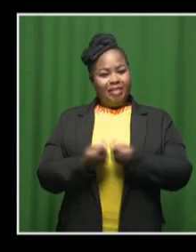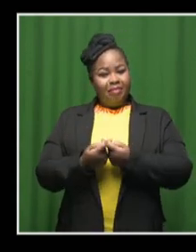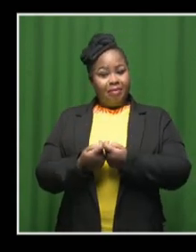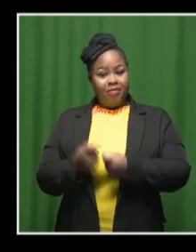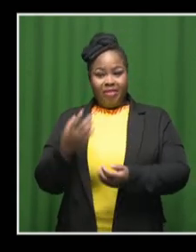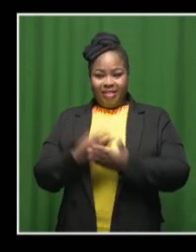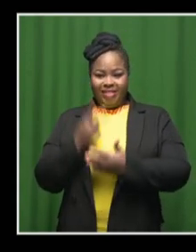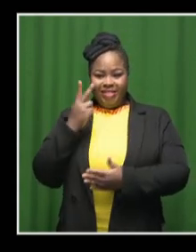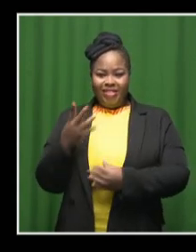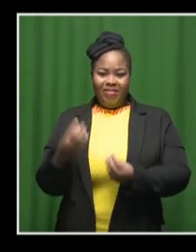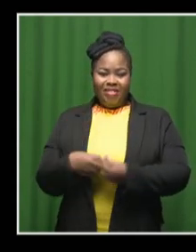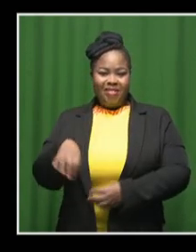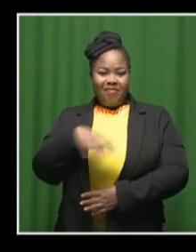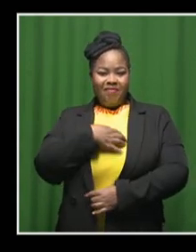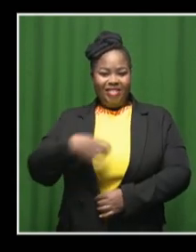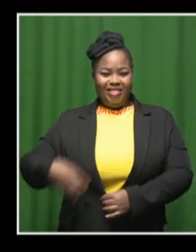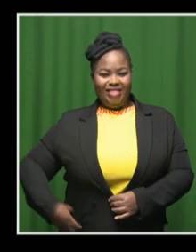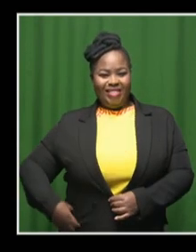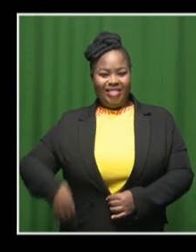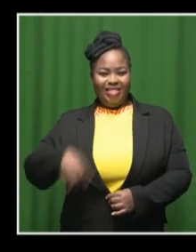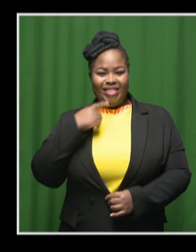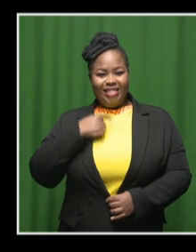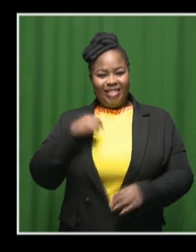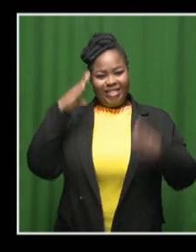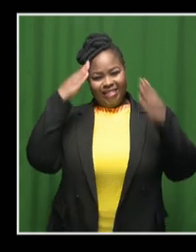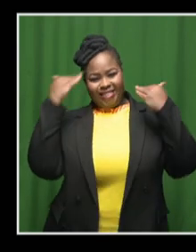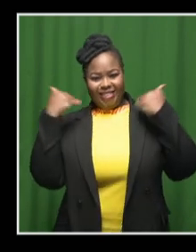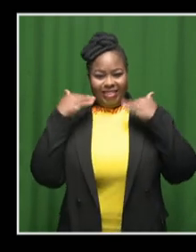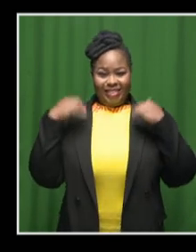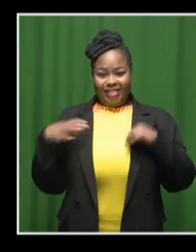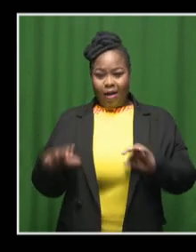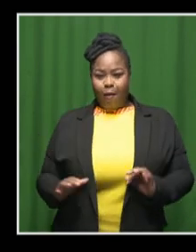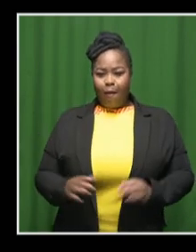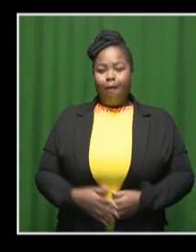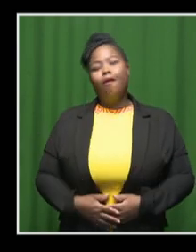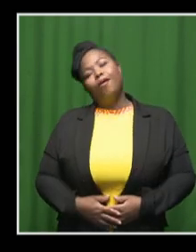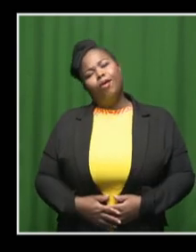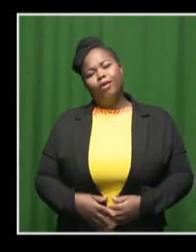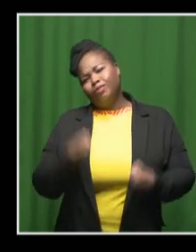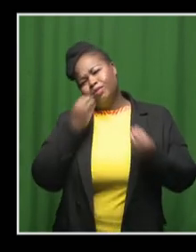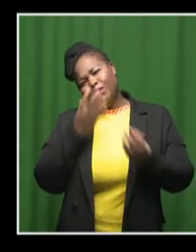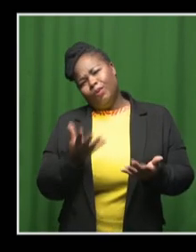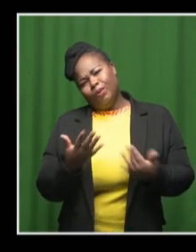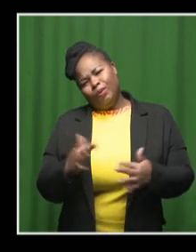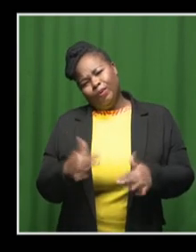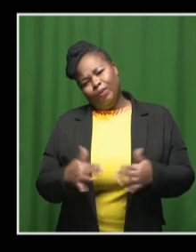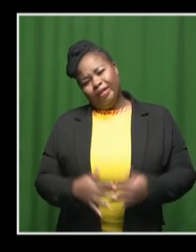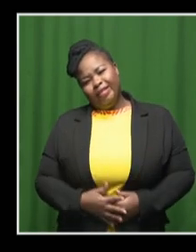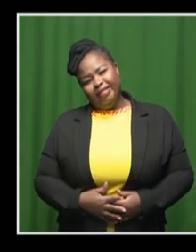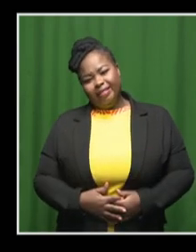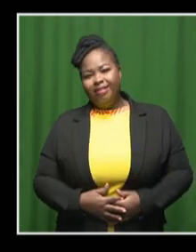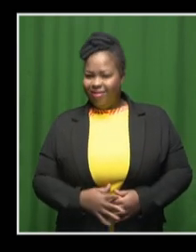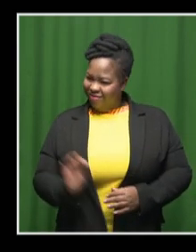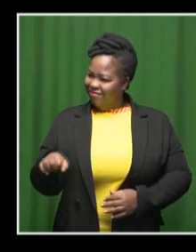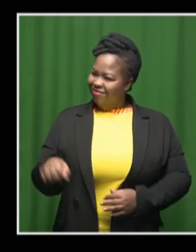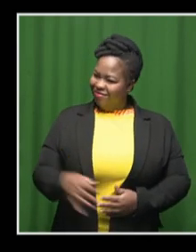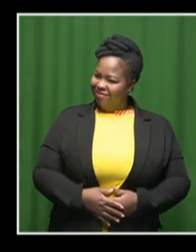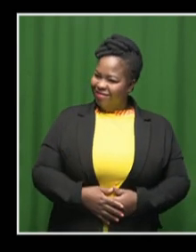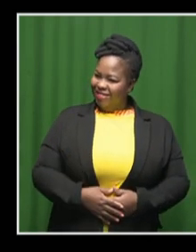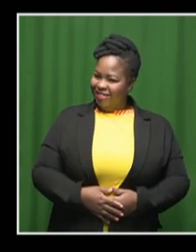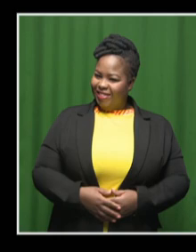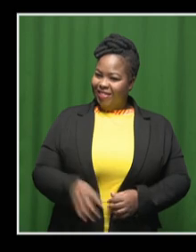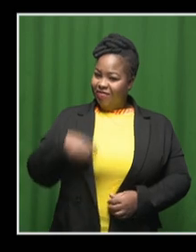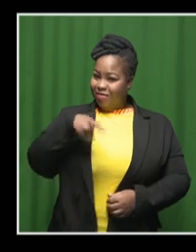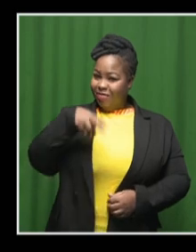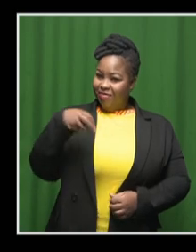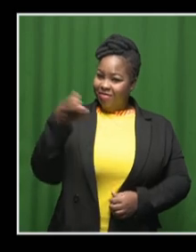as you can see there with the president and the mascot. And yeah, it's just been fabulous. So yeah, if the trophy is